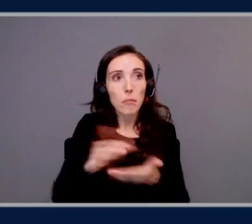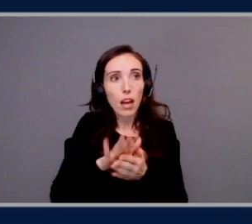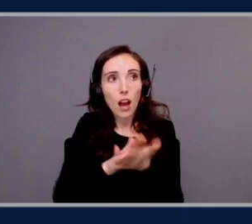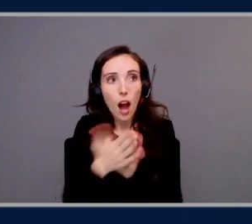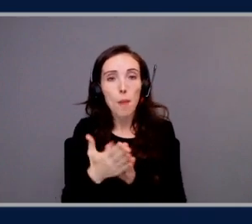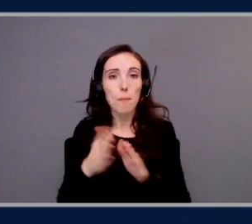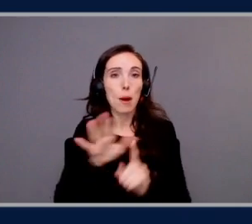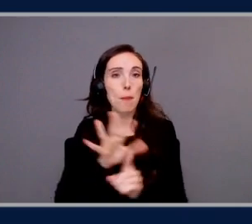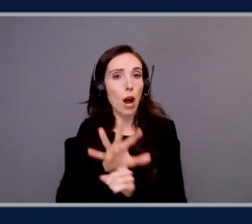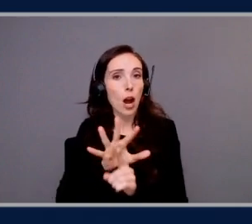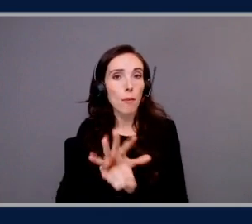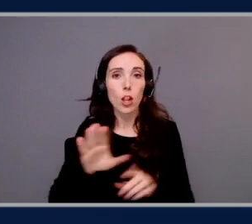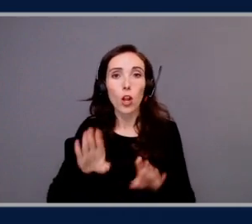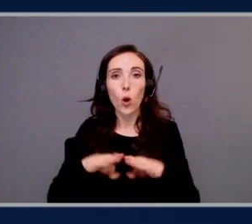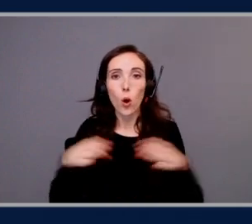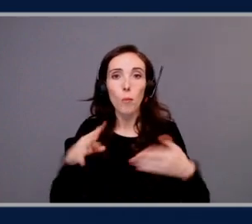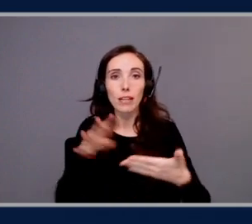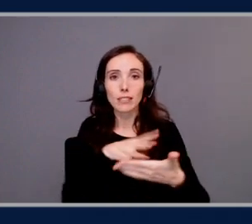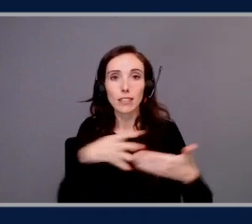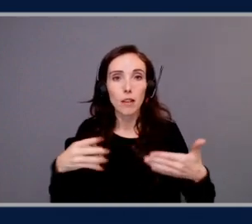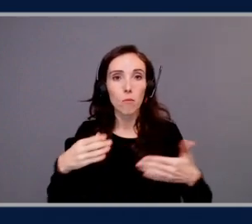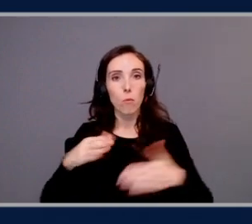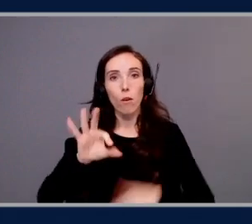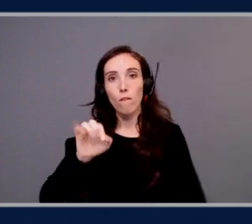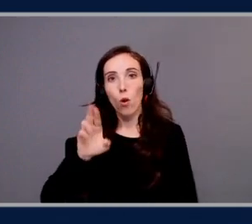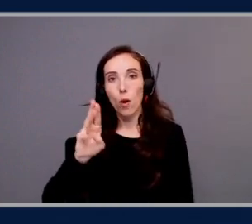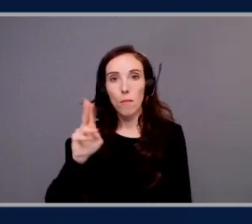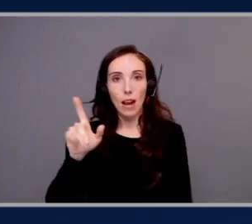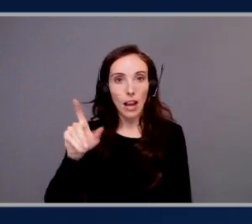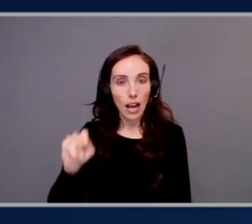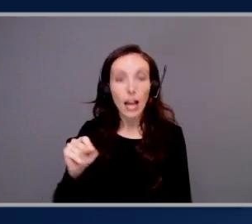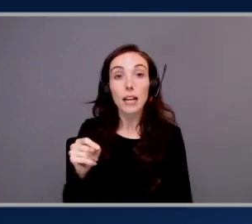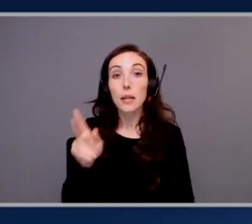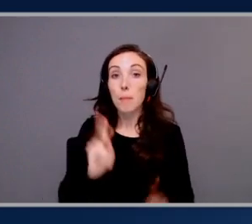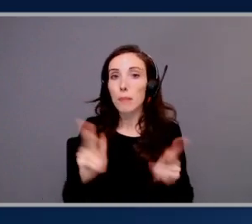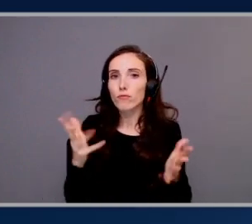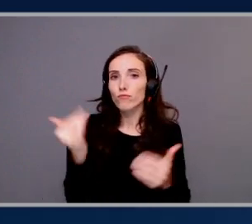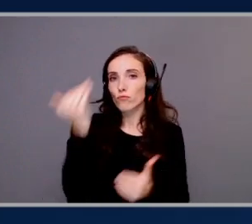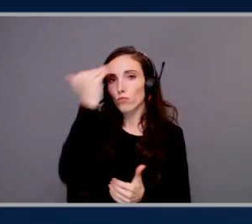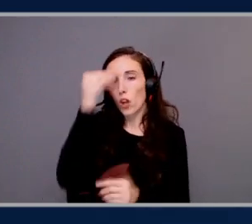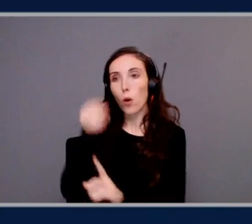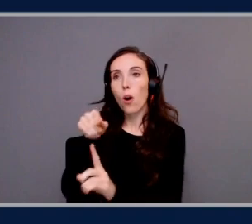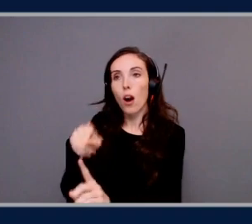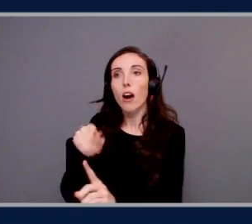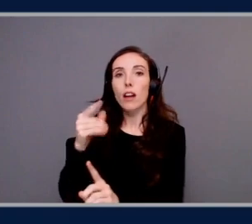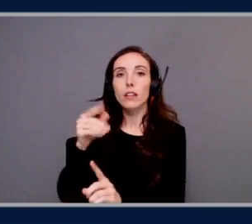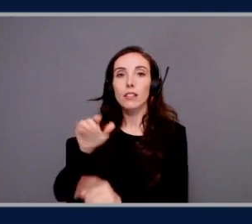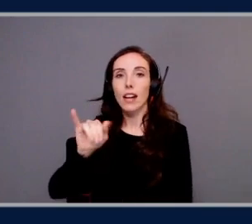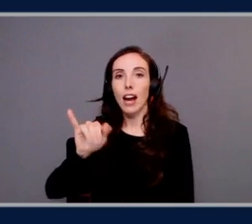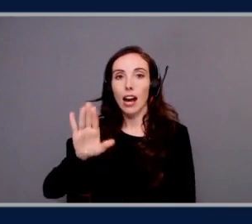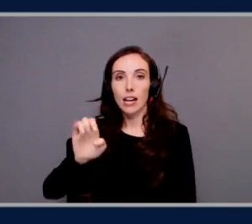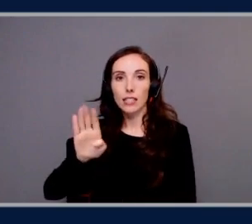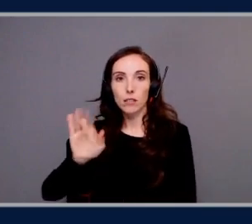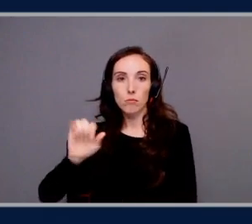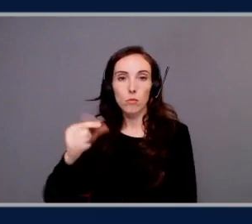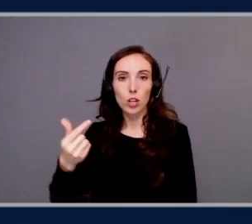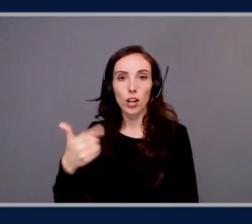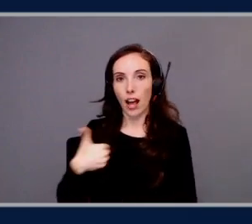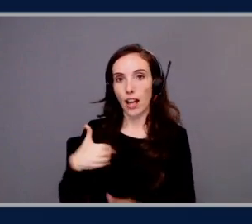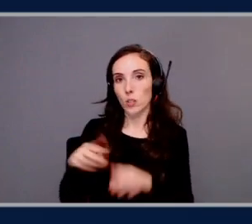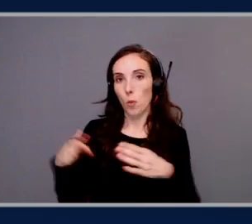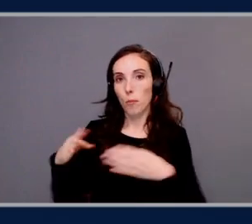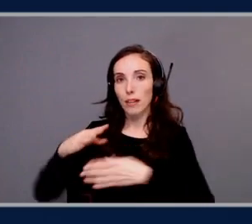format. There are two aspects to it. People know Iceberg for its open table format aspect of it, and it also provides a very